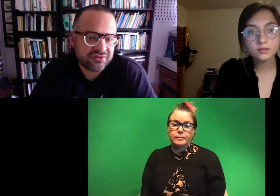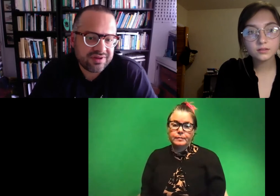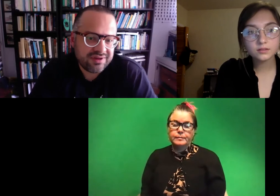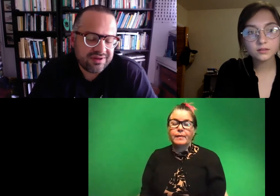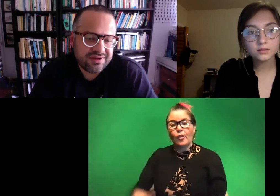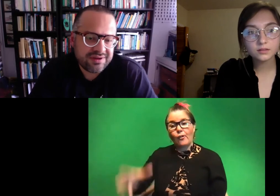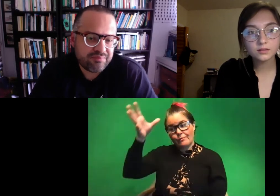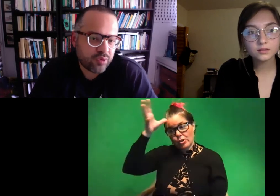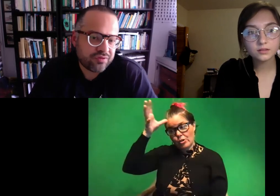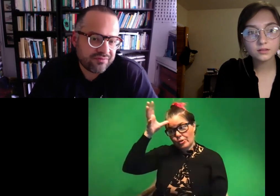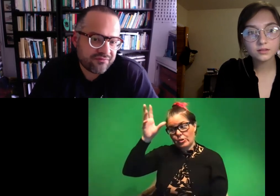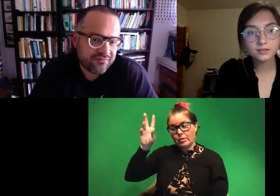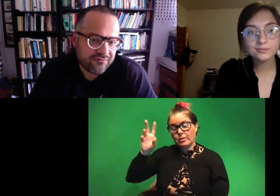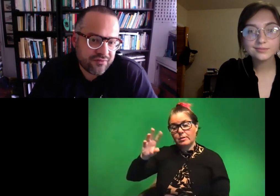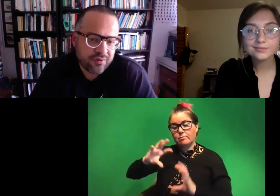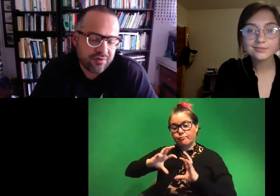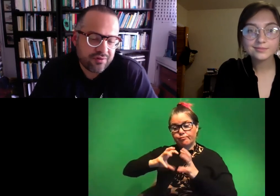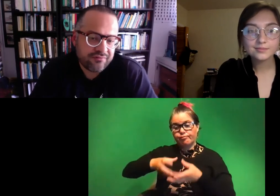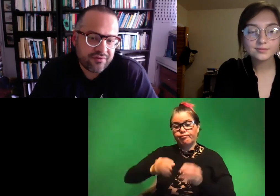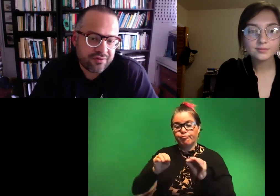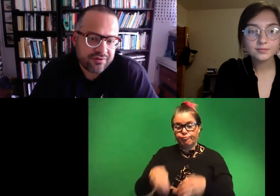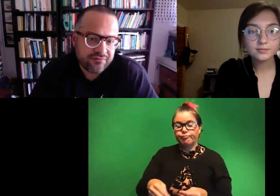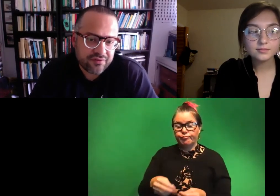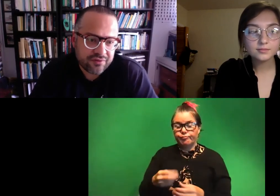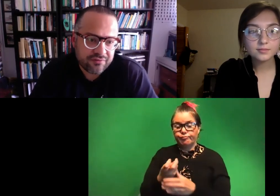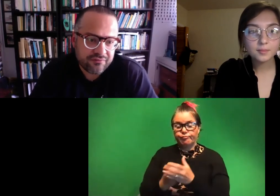fathers put